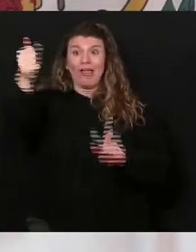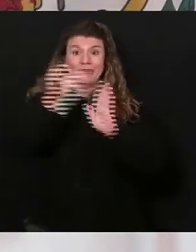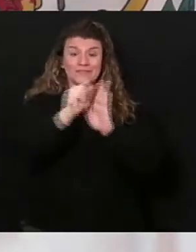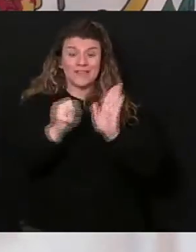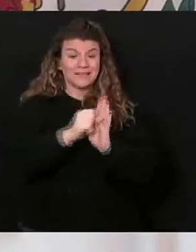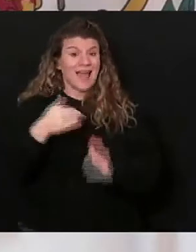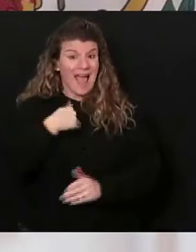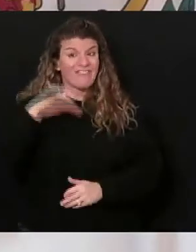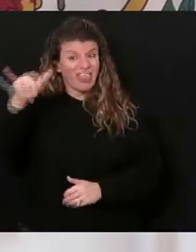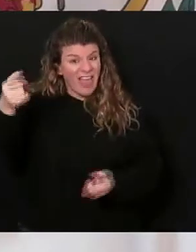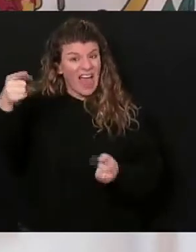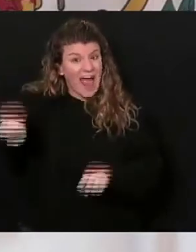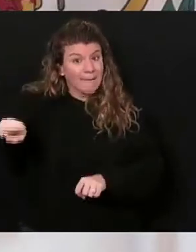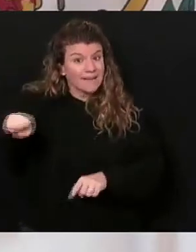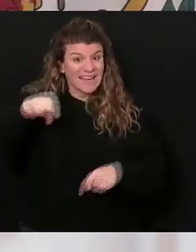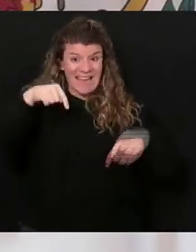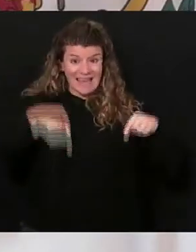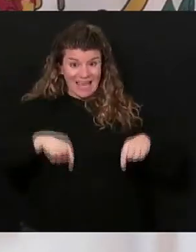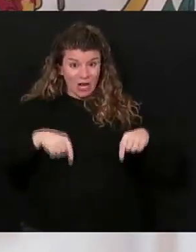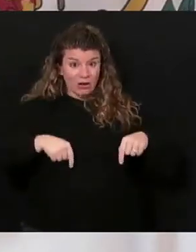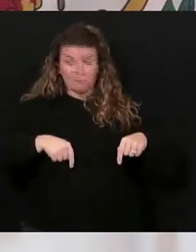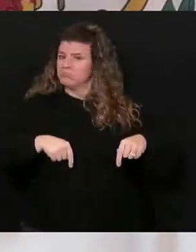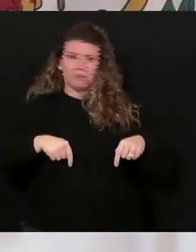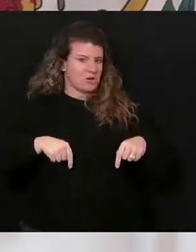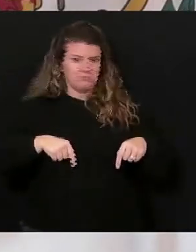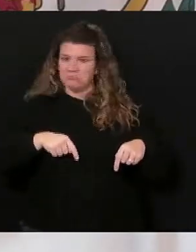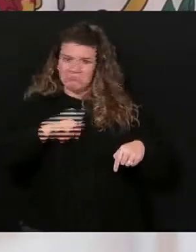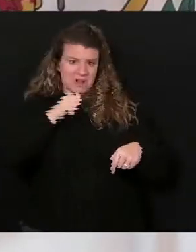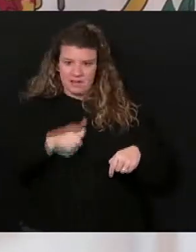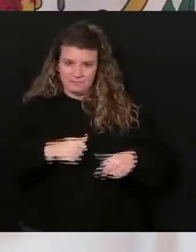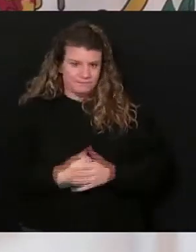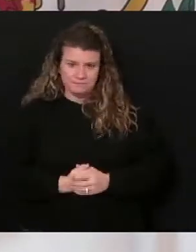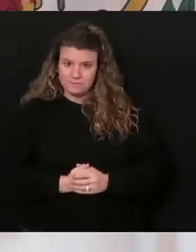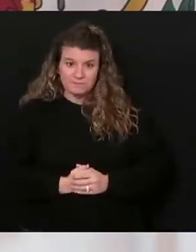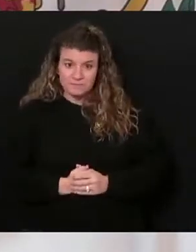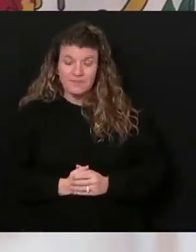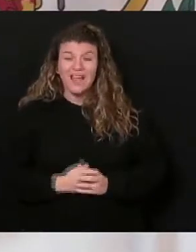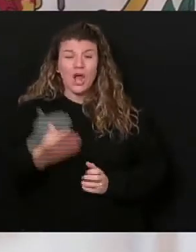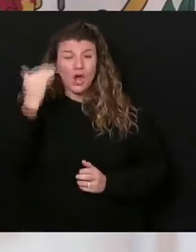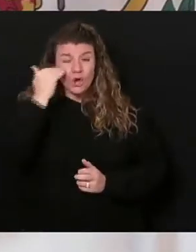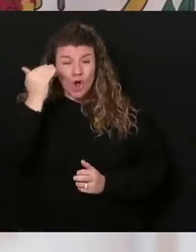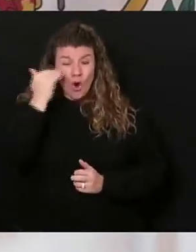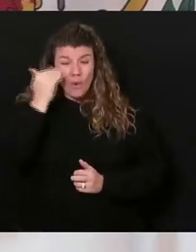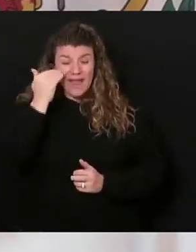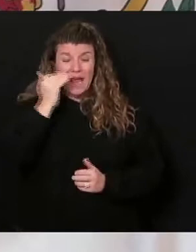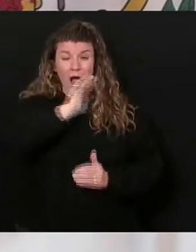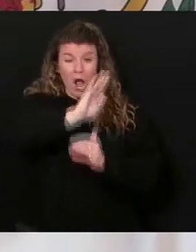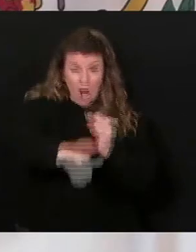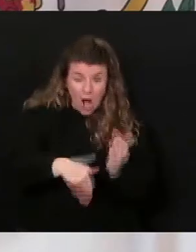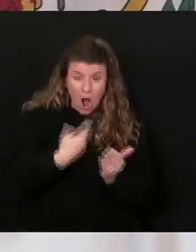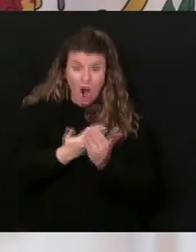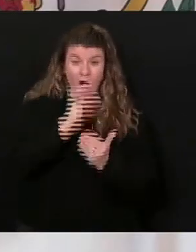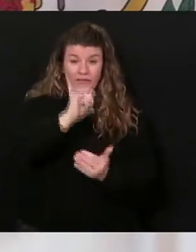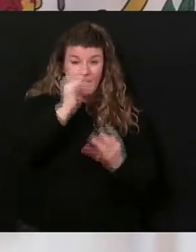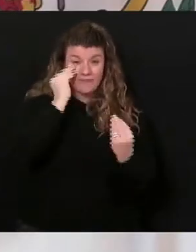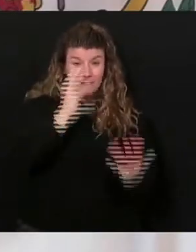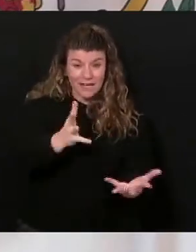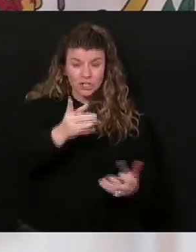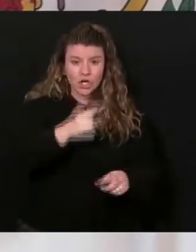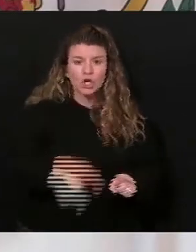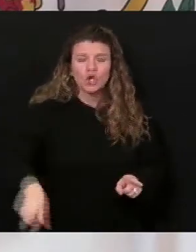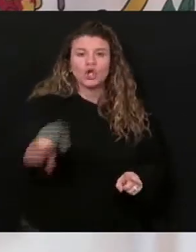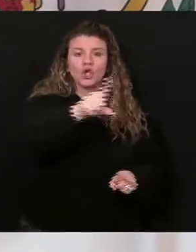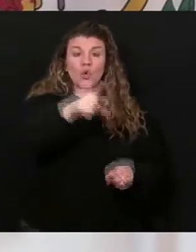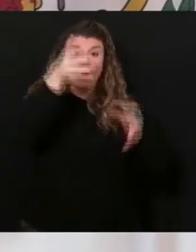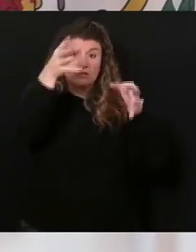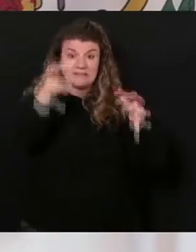We're not going to let that happen in West Virginia. Now, with all that being said, as you make a decision